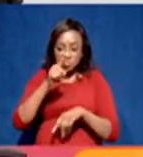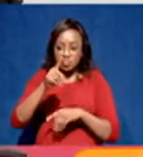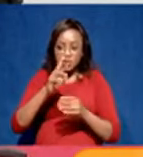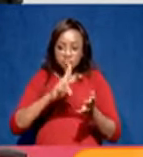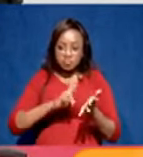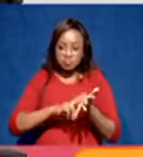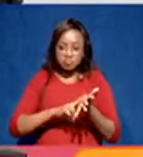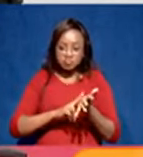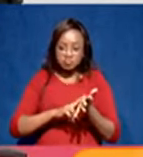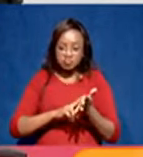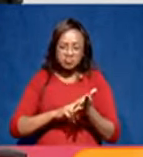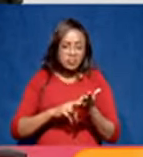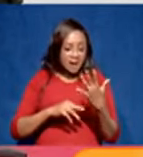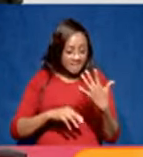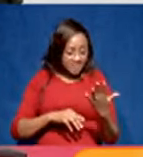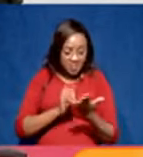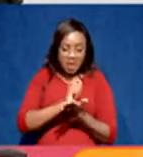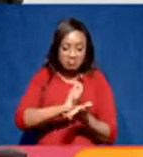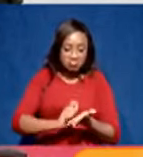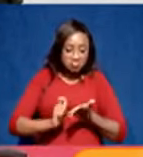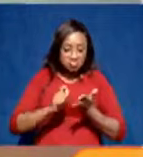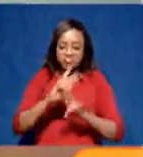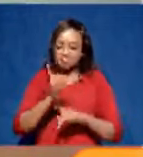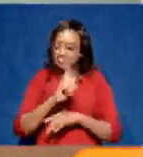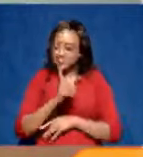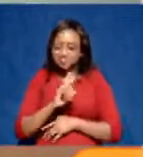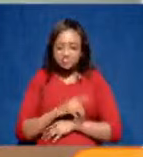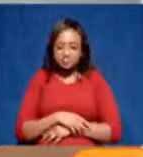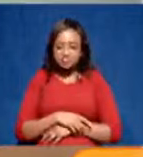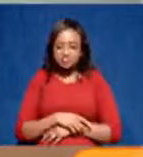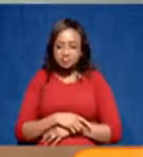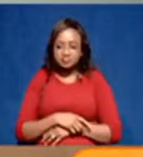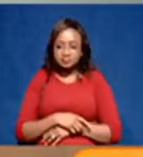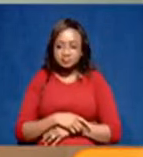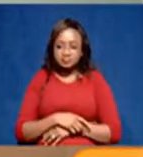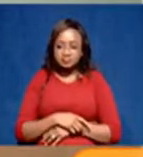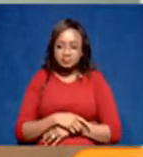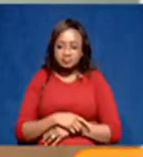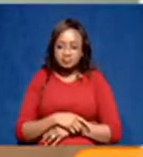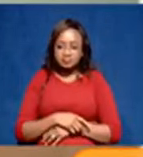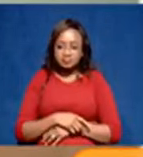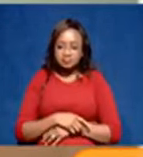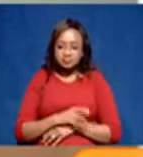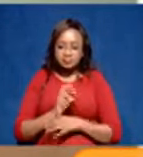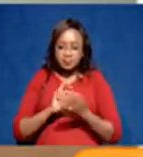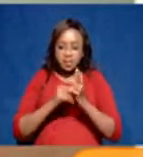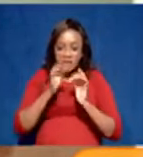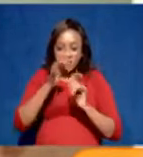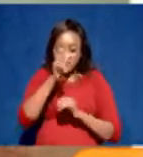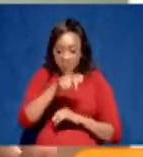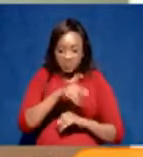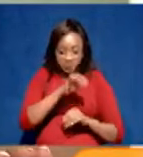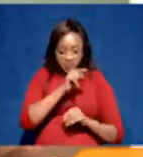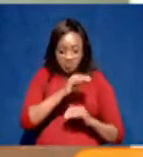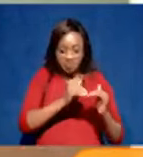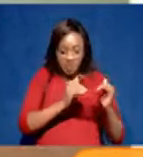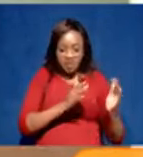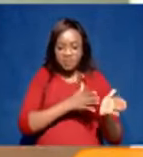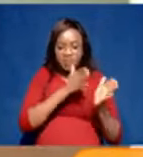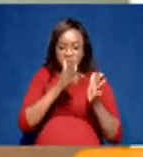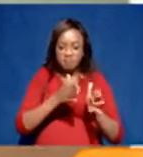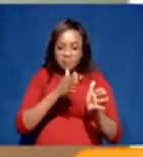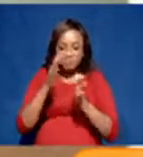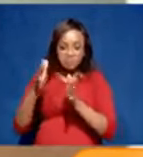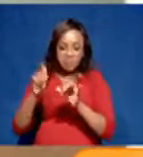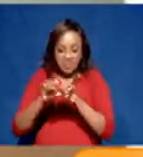going to get rid of paper in our health facilities. Mm-hmm. So that if a patient is moving from one level of service to another, then